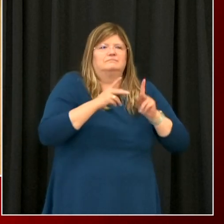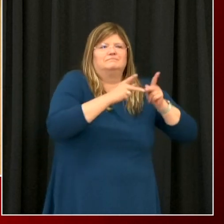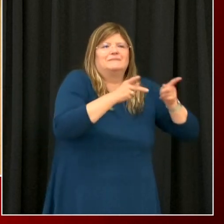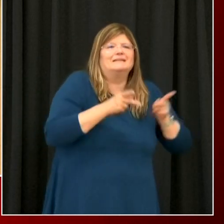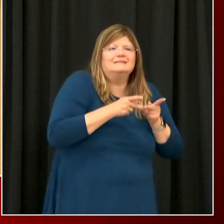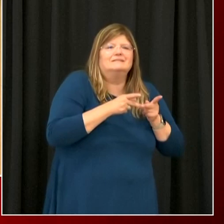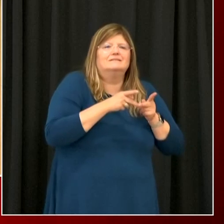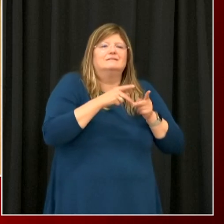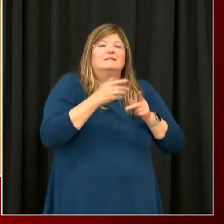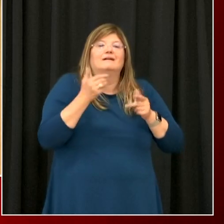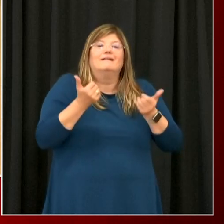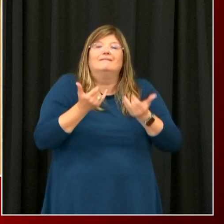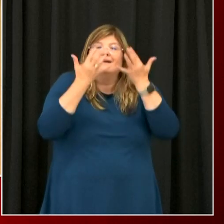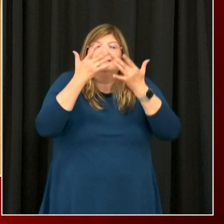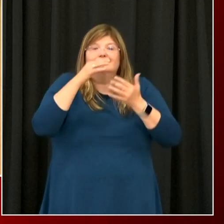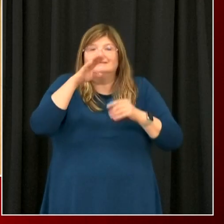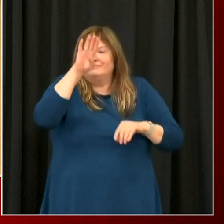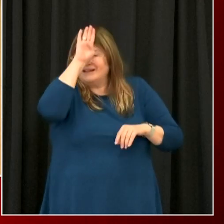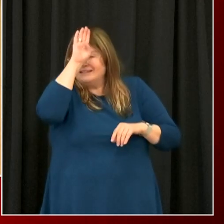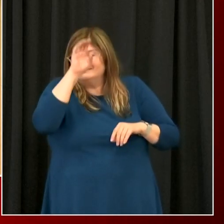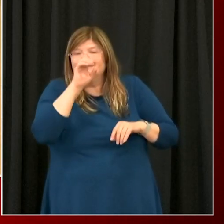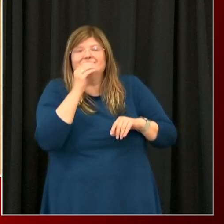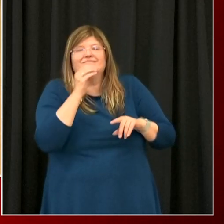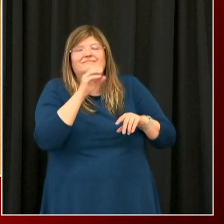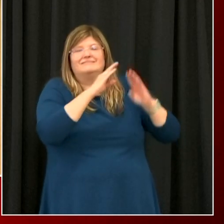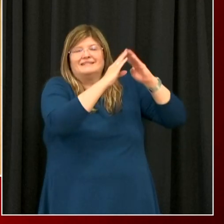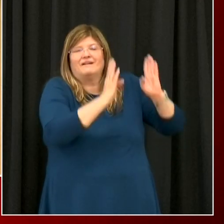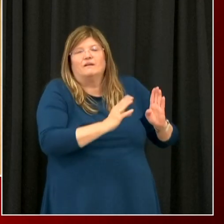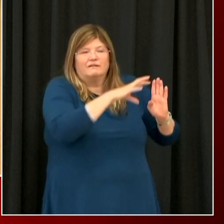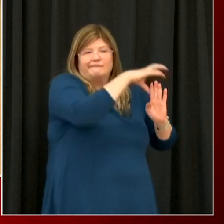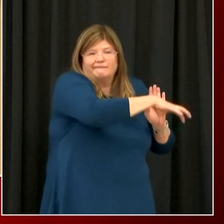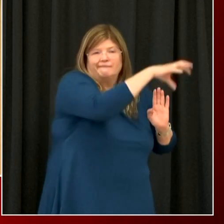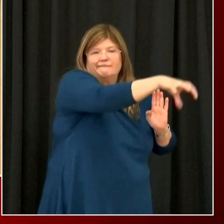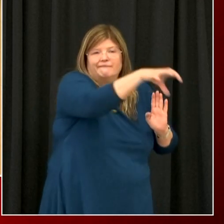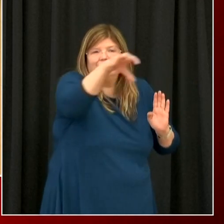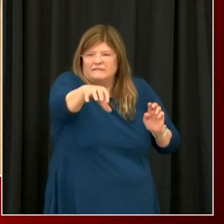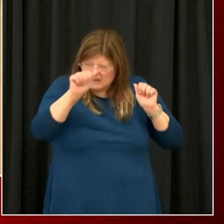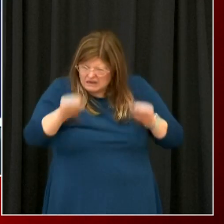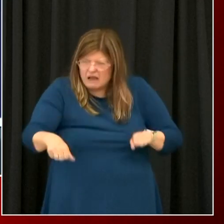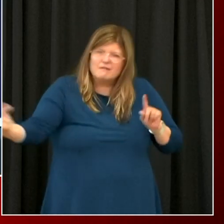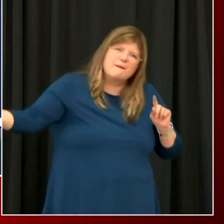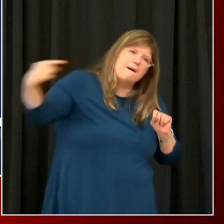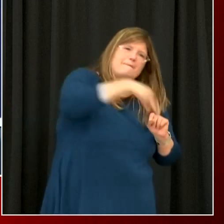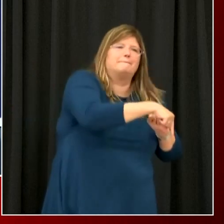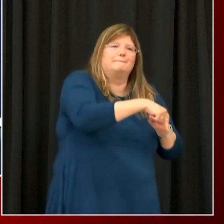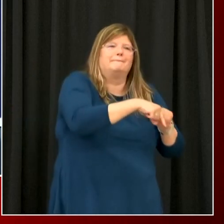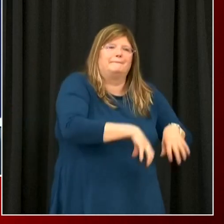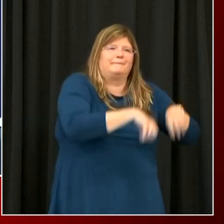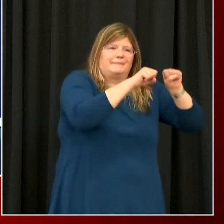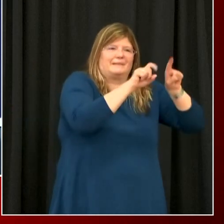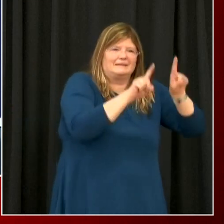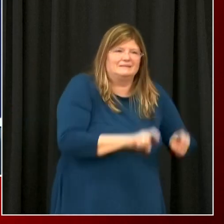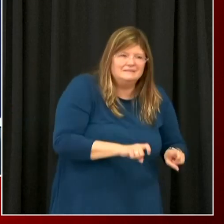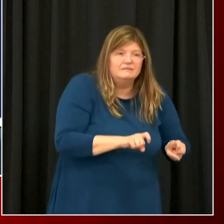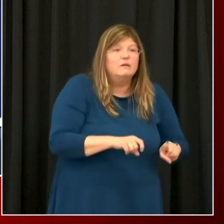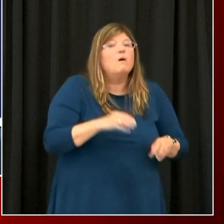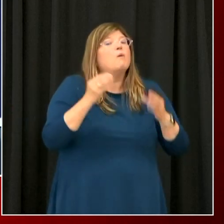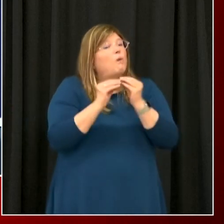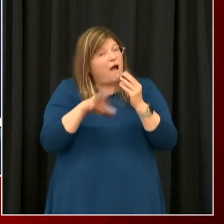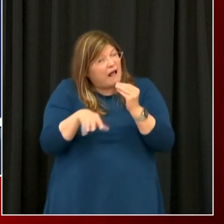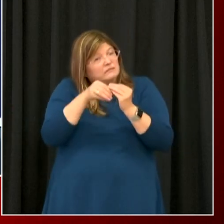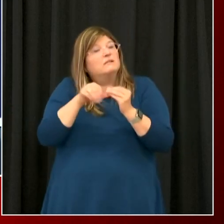city available for folks to come to. We also realize that our other testing sites, such as our walk-up site